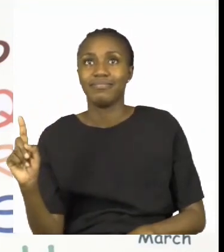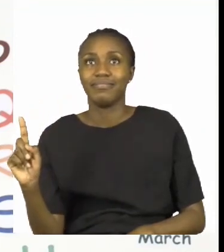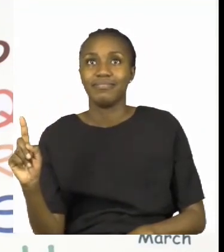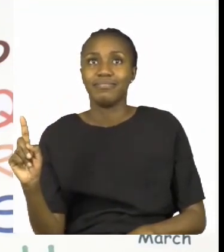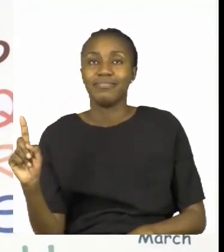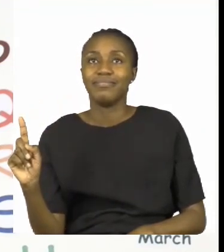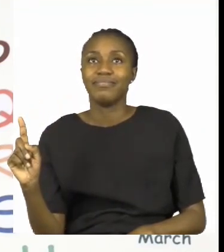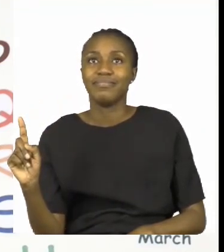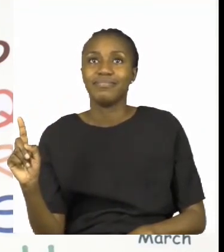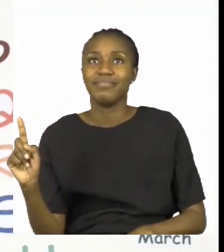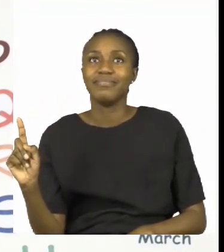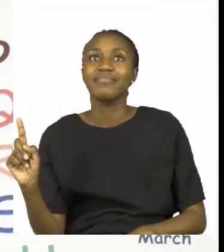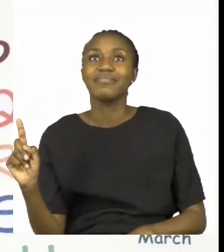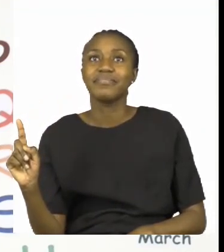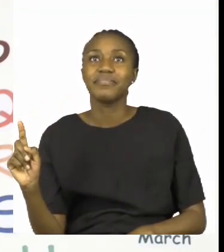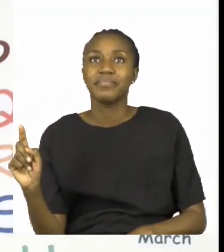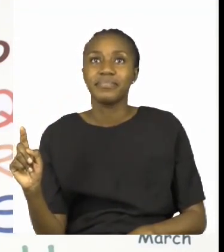2 for Sean,